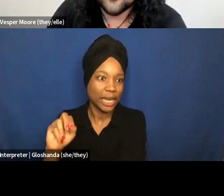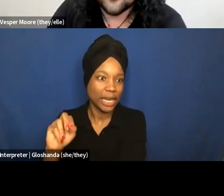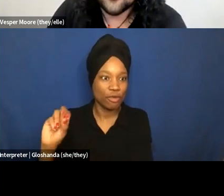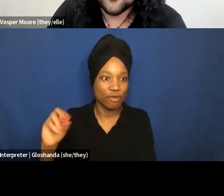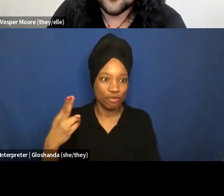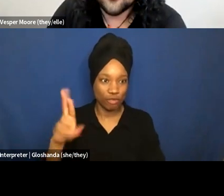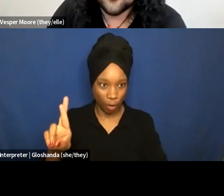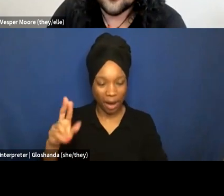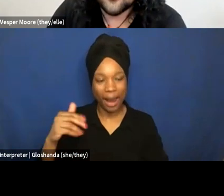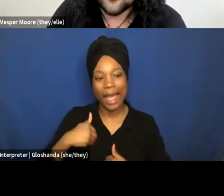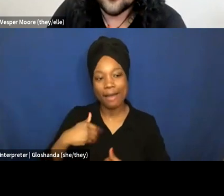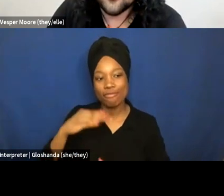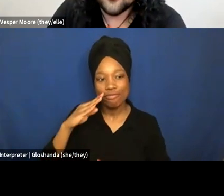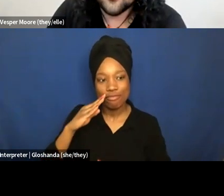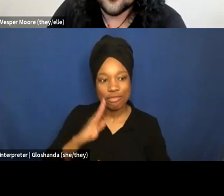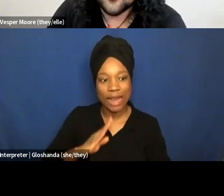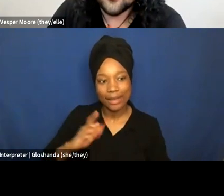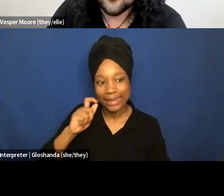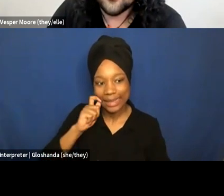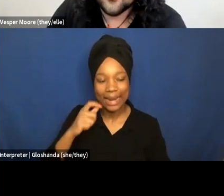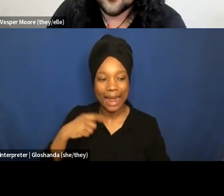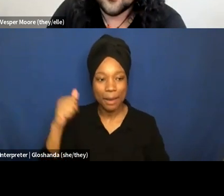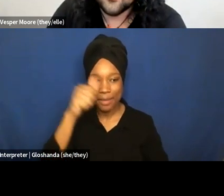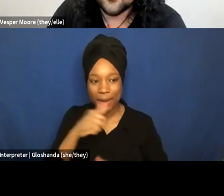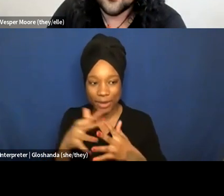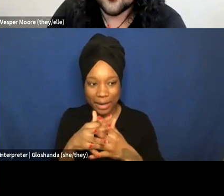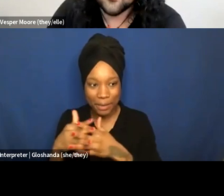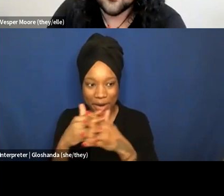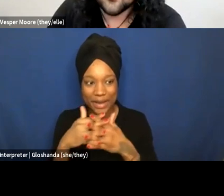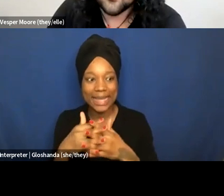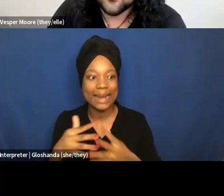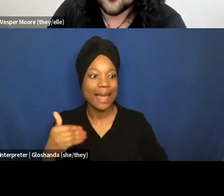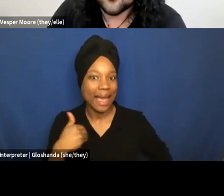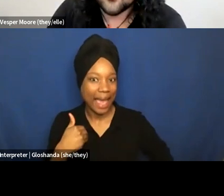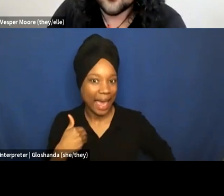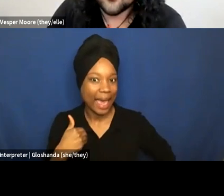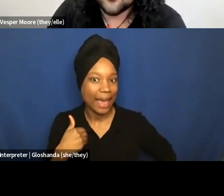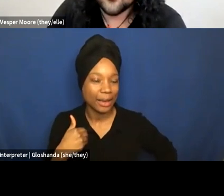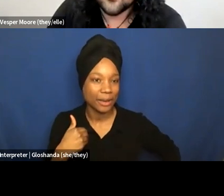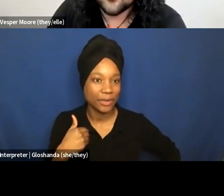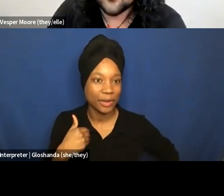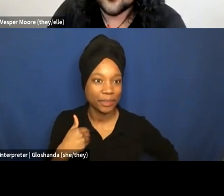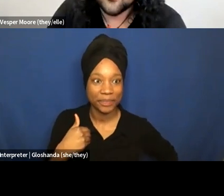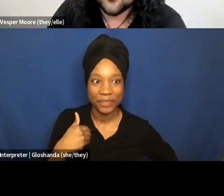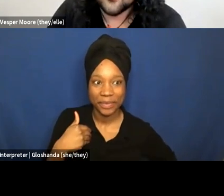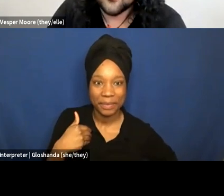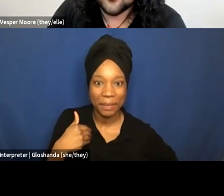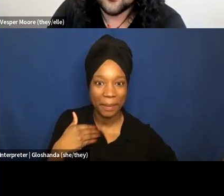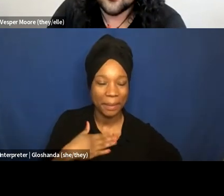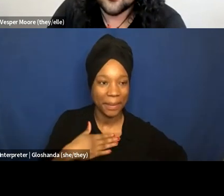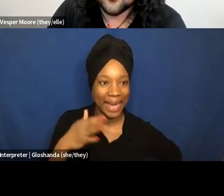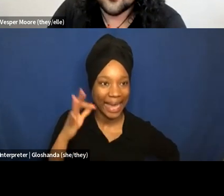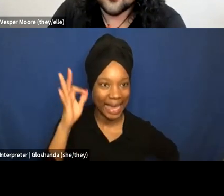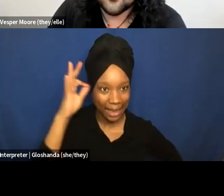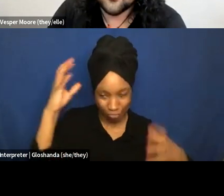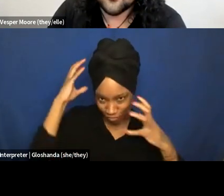brown skin. I'm African-American. I have a pretty big Afro curly, depending on how